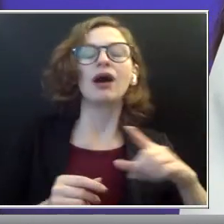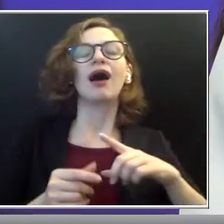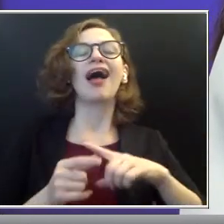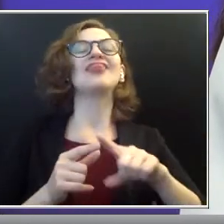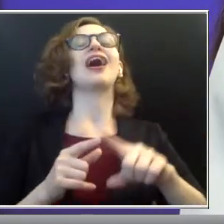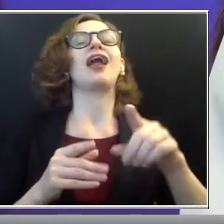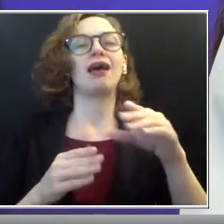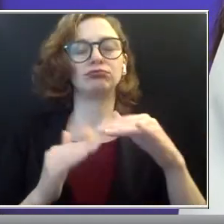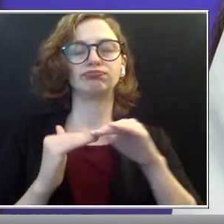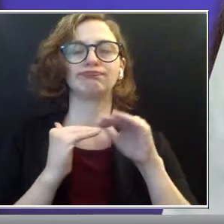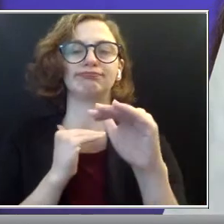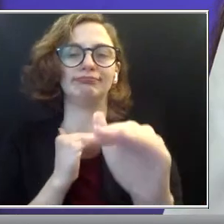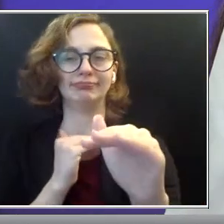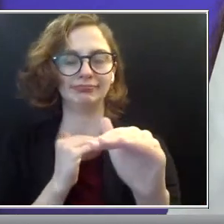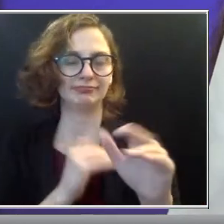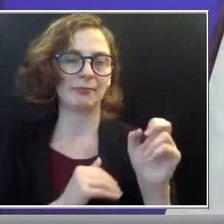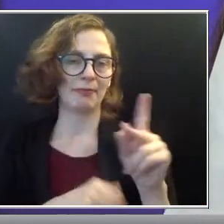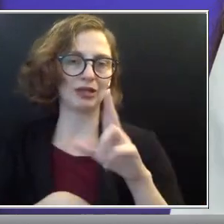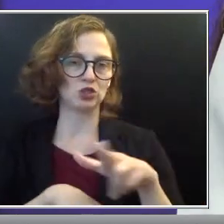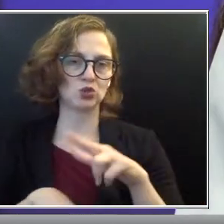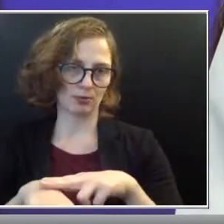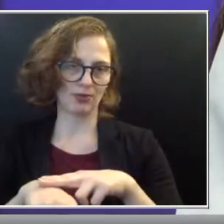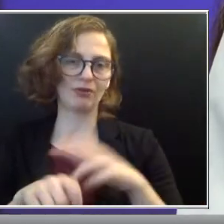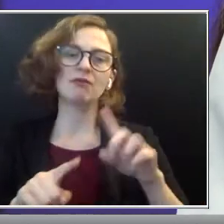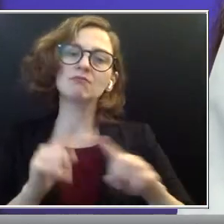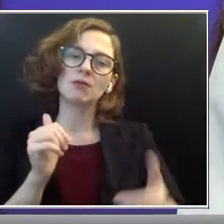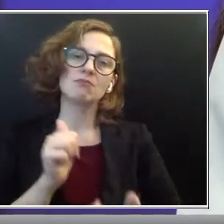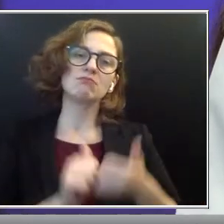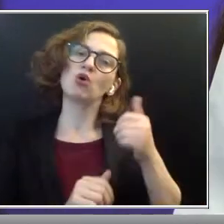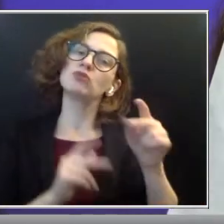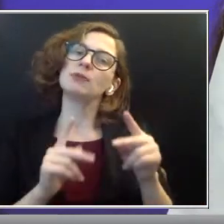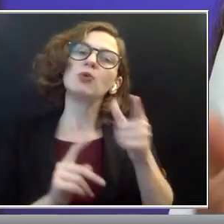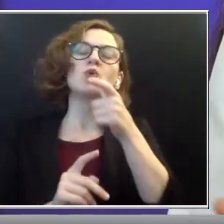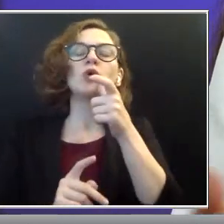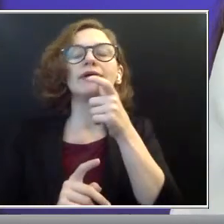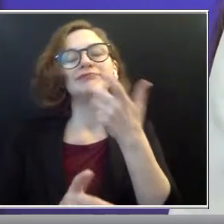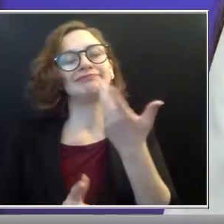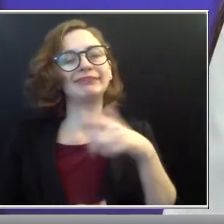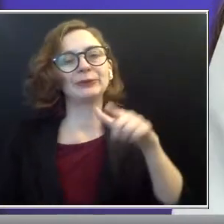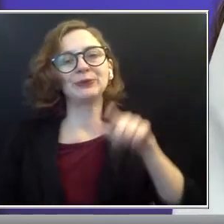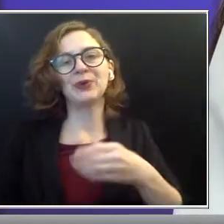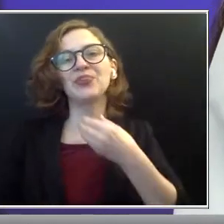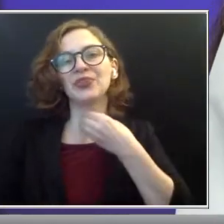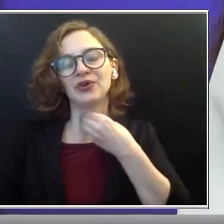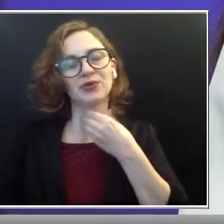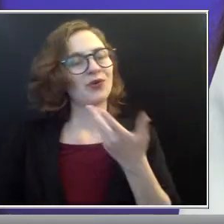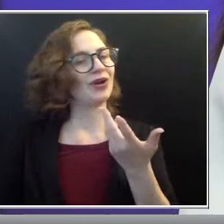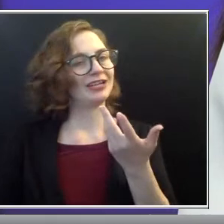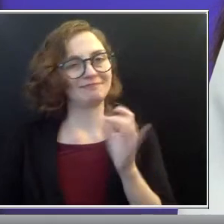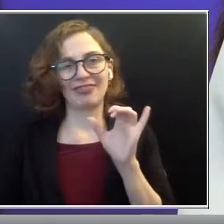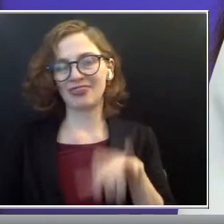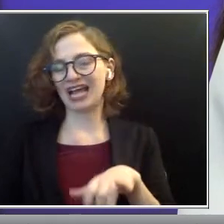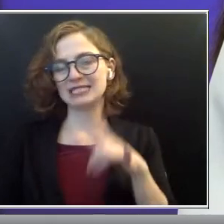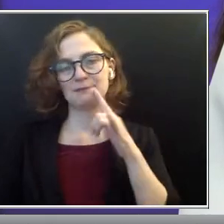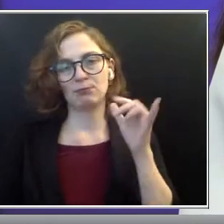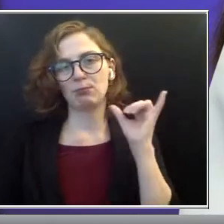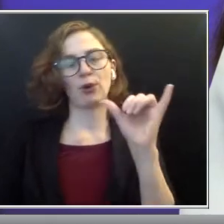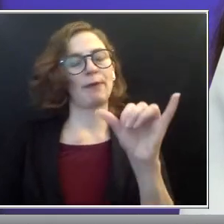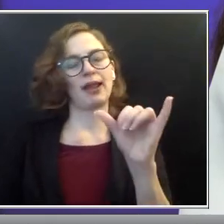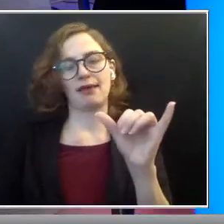that's a permanent condition because of destruction of normal thyroid cells, and they're on thyroid replacement medication